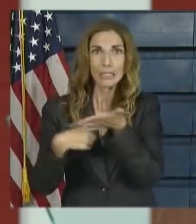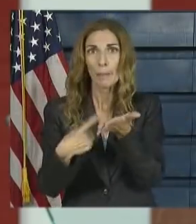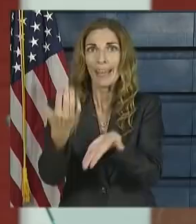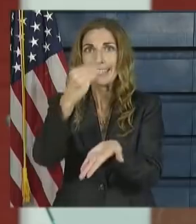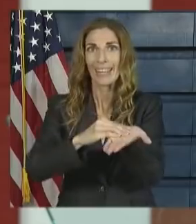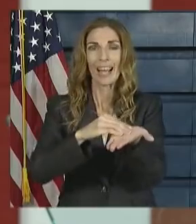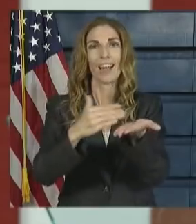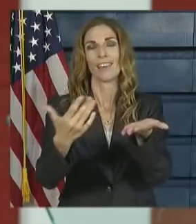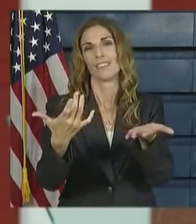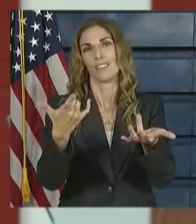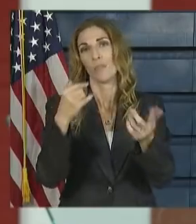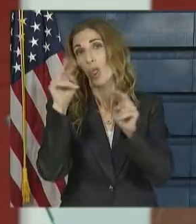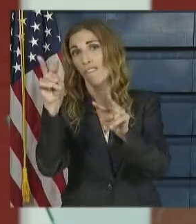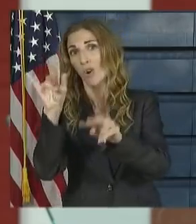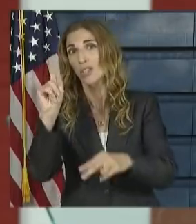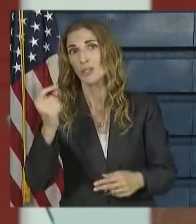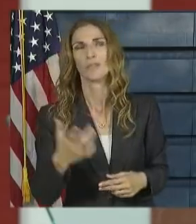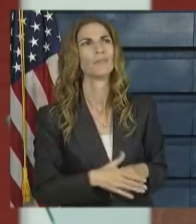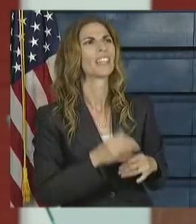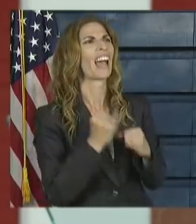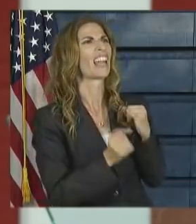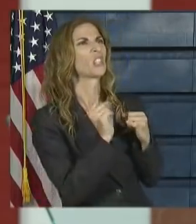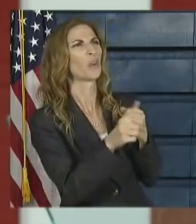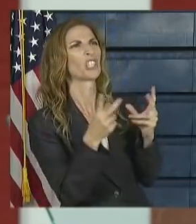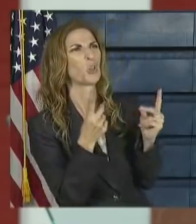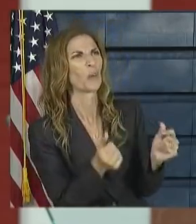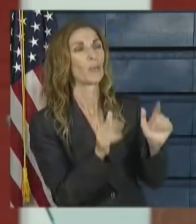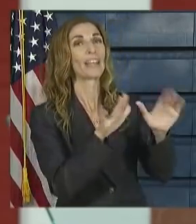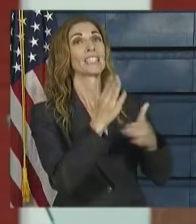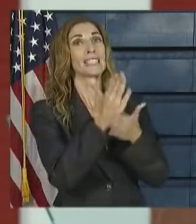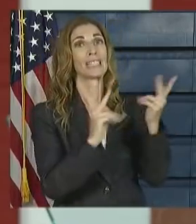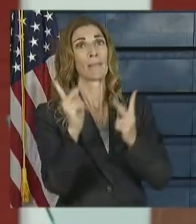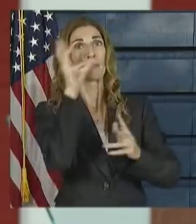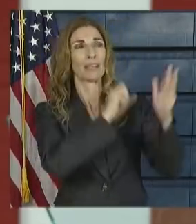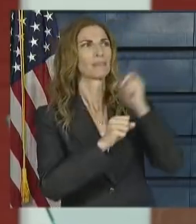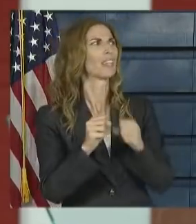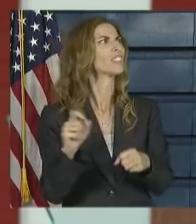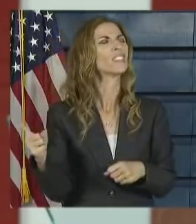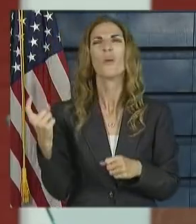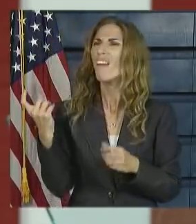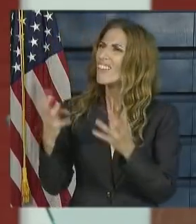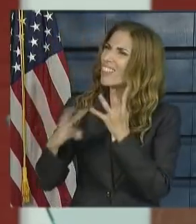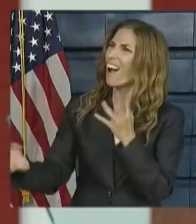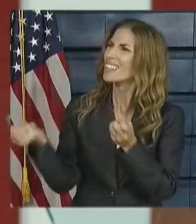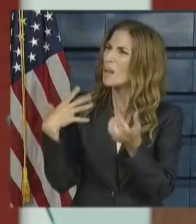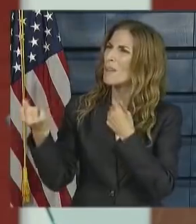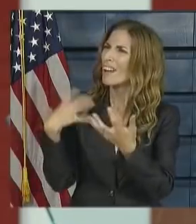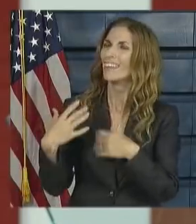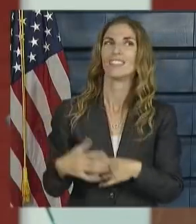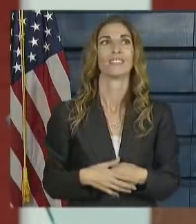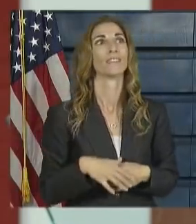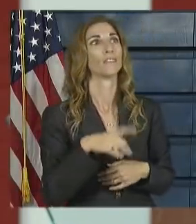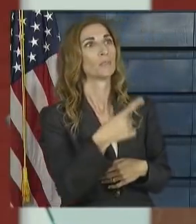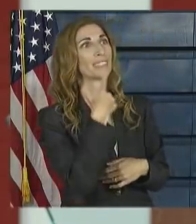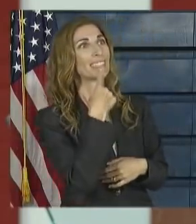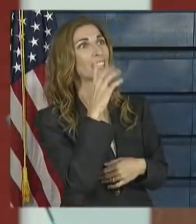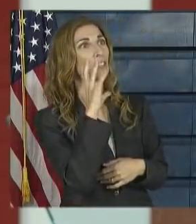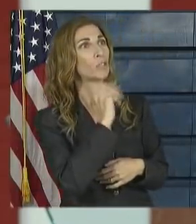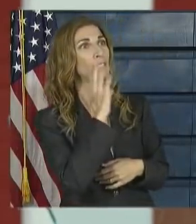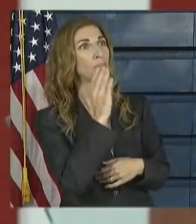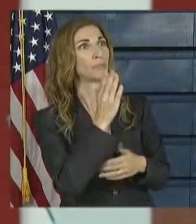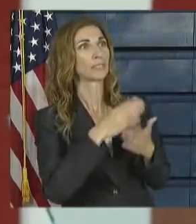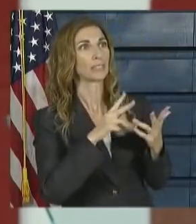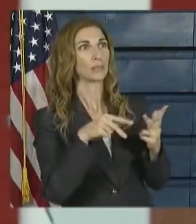commit to those. I'm looking forward to it. Last question, real quick. Some have speculated, that you are subject to some degree